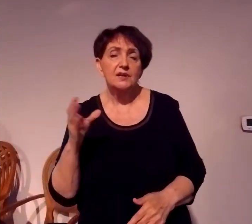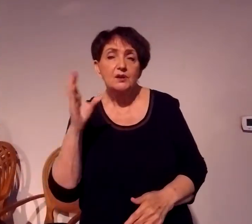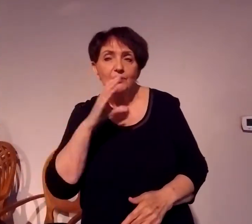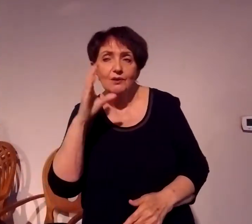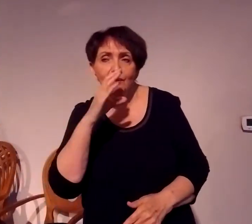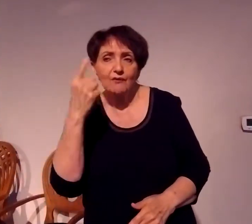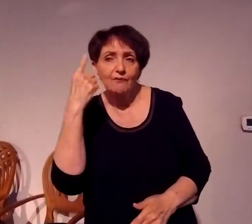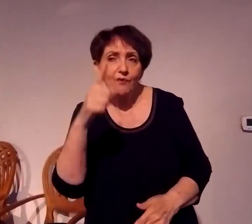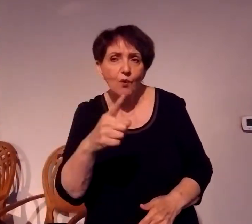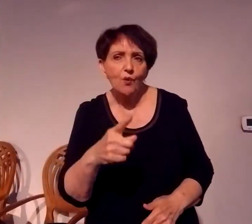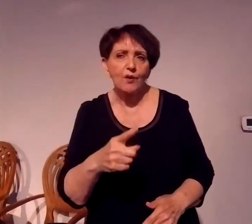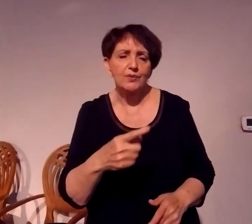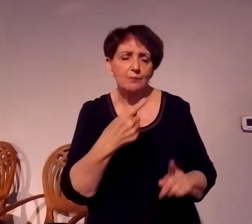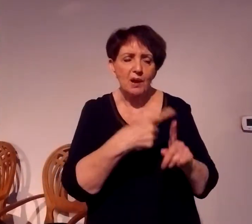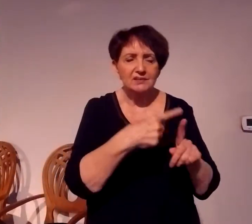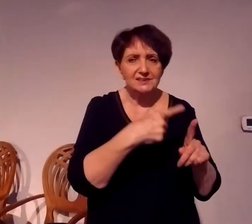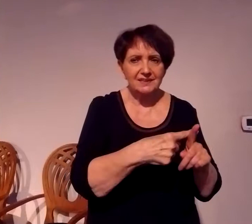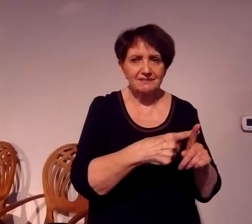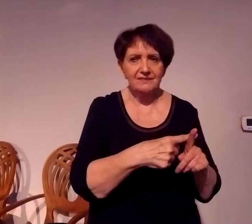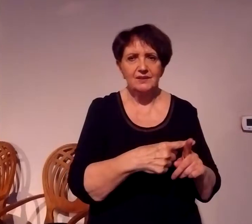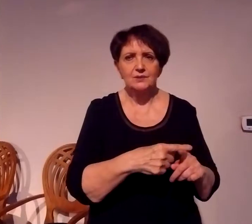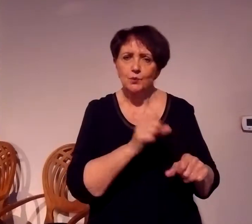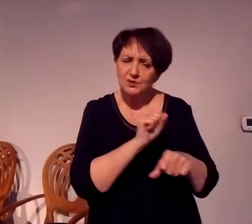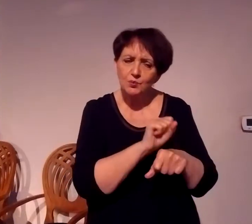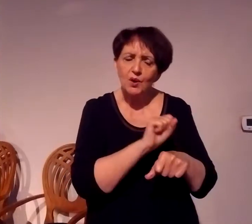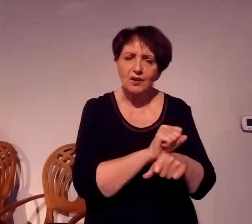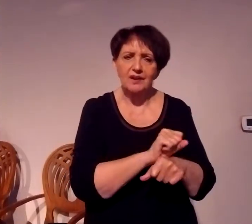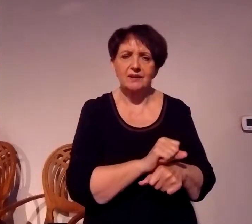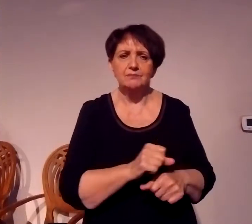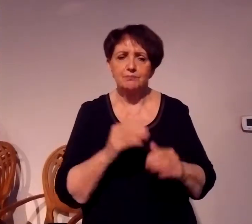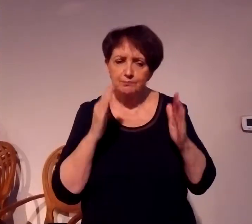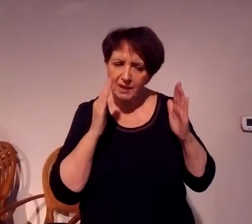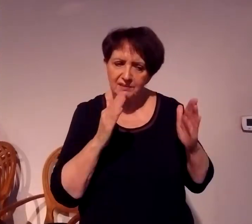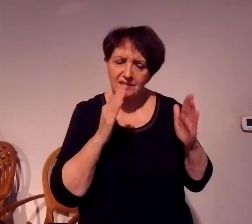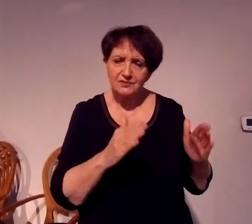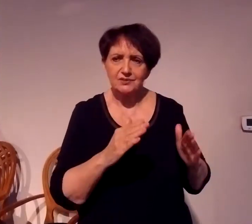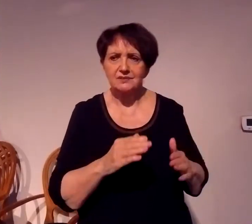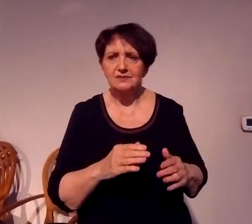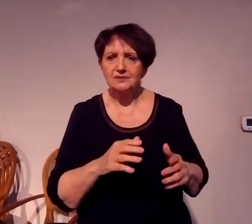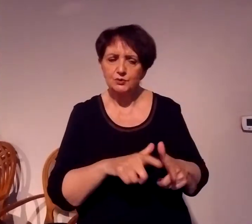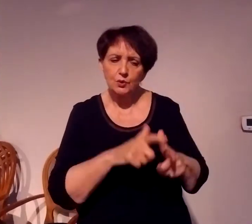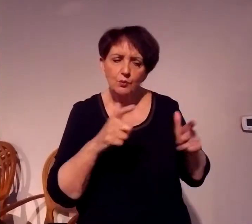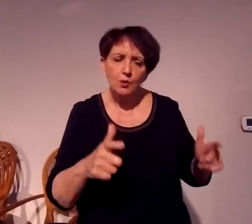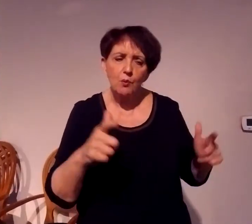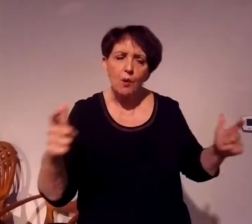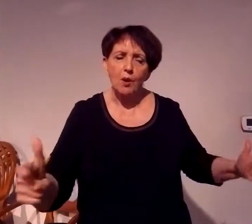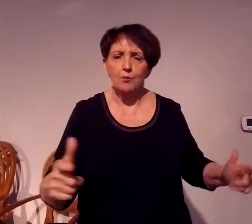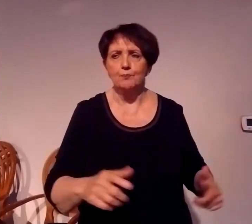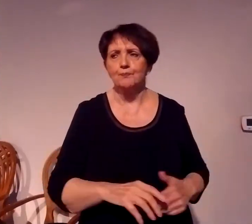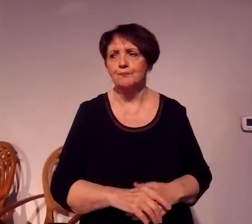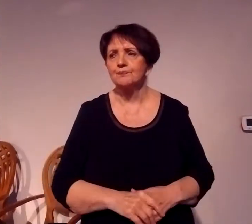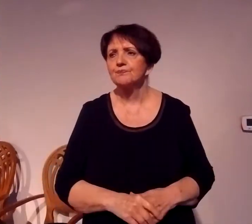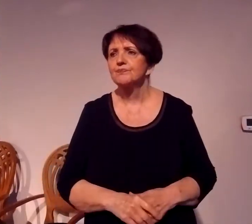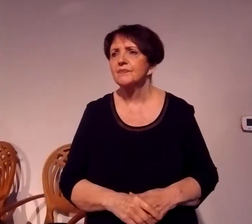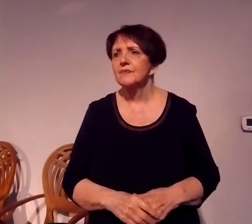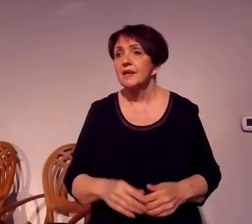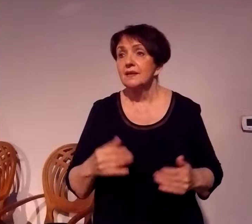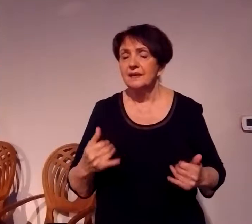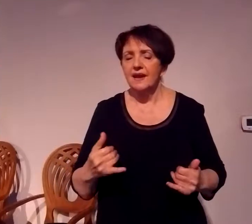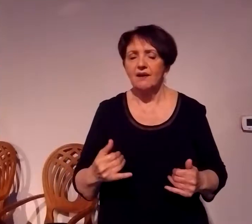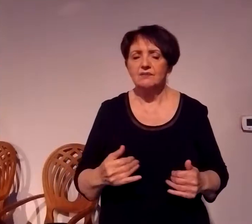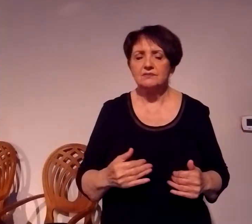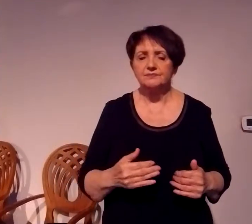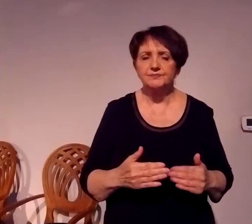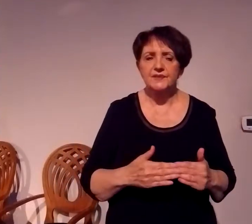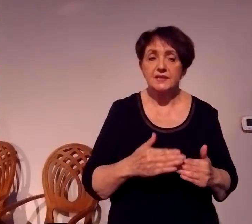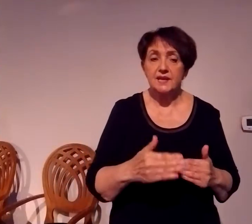for what is working. Pay attention to it so that it grows. Now, the next piece,